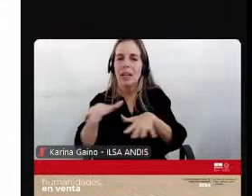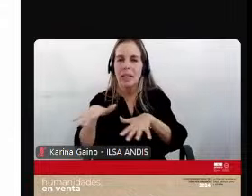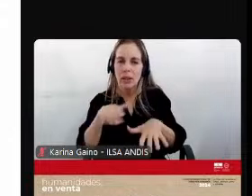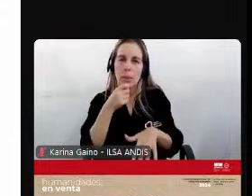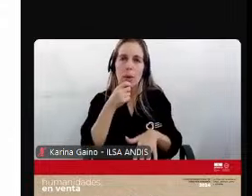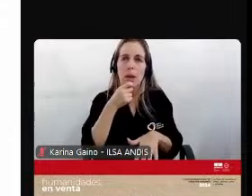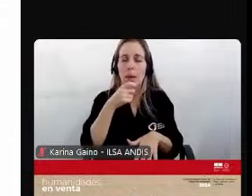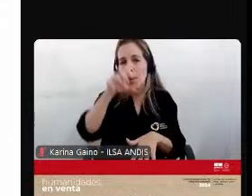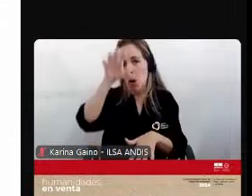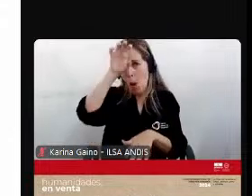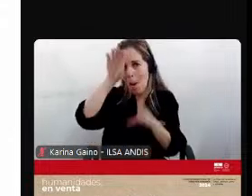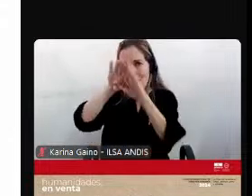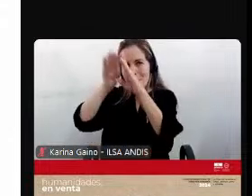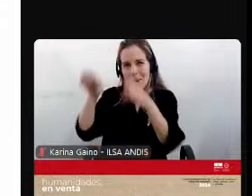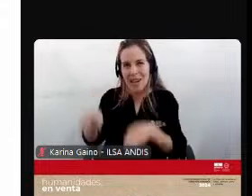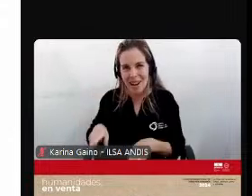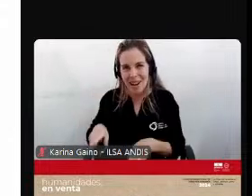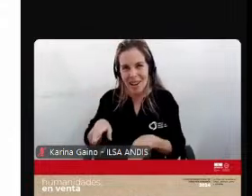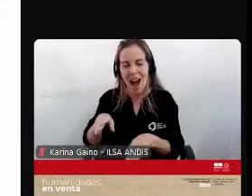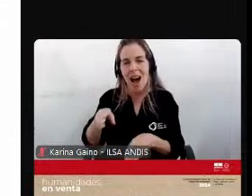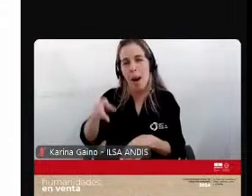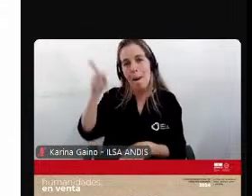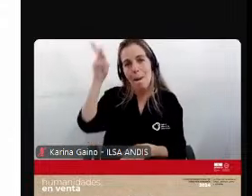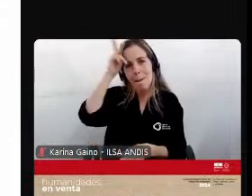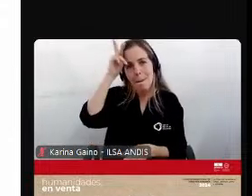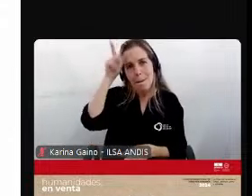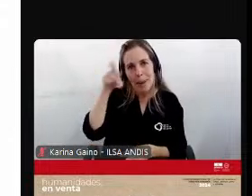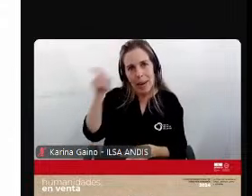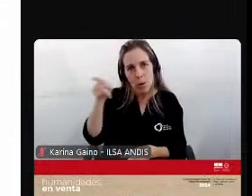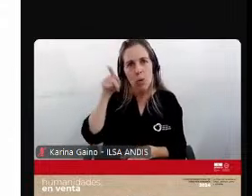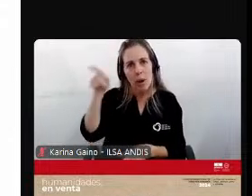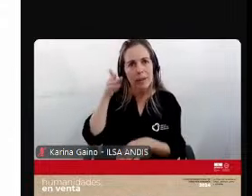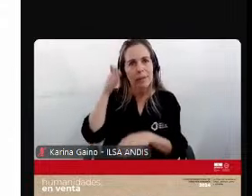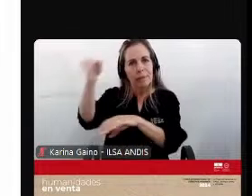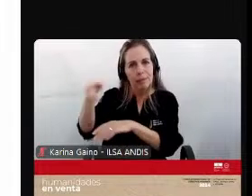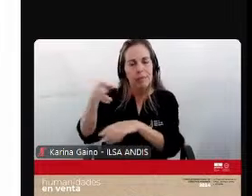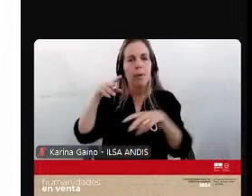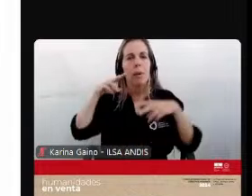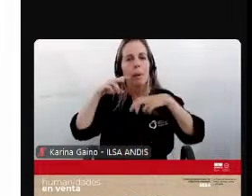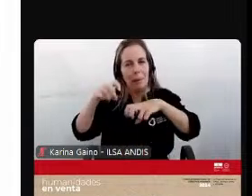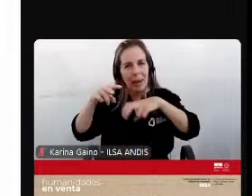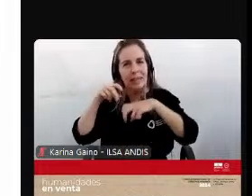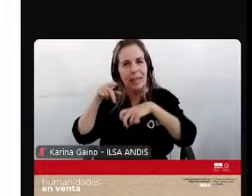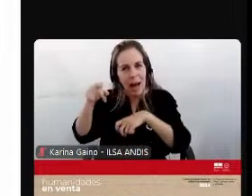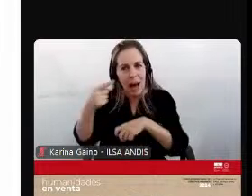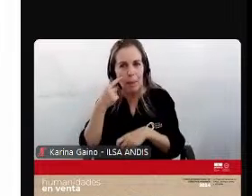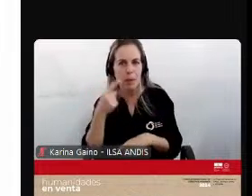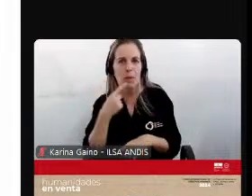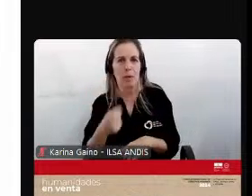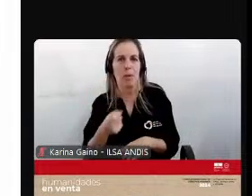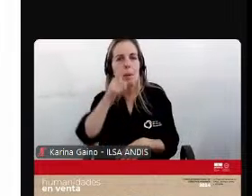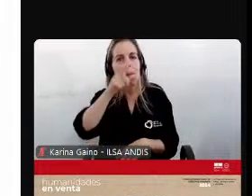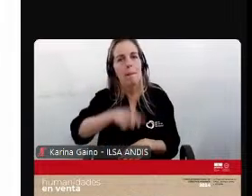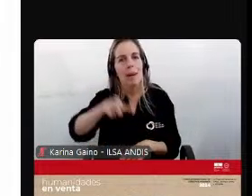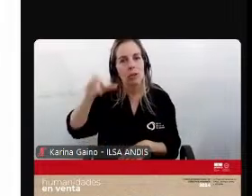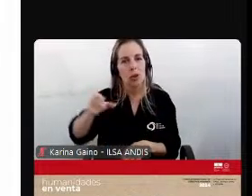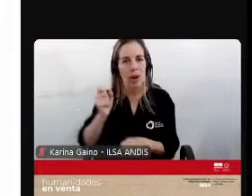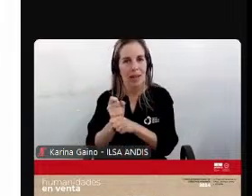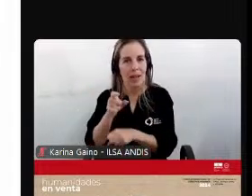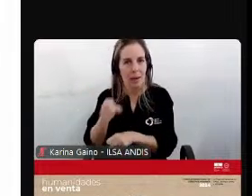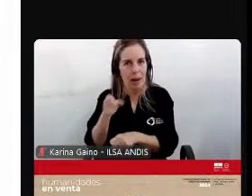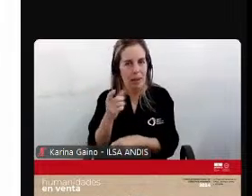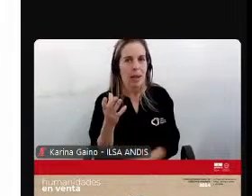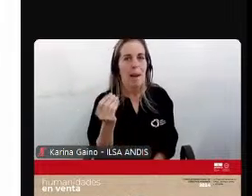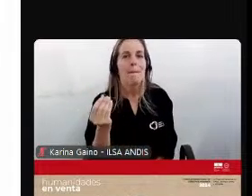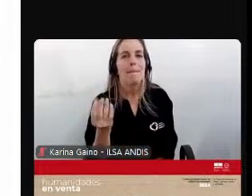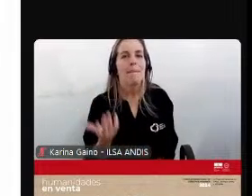I carried out research, we found that people were legitimately scared of of supernatural retaliation, curses that could